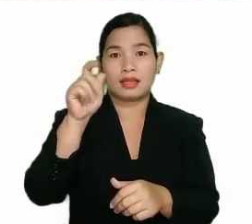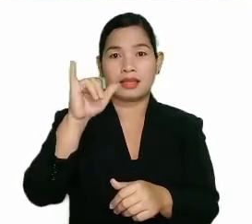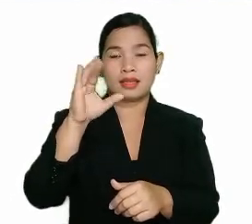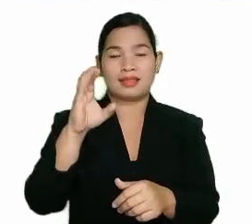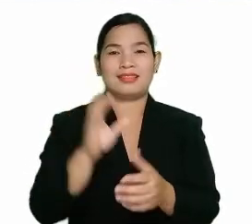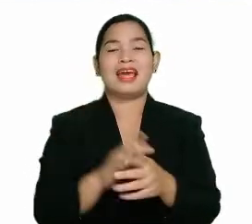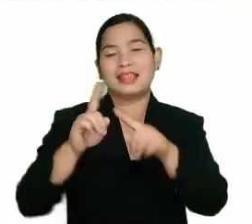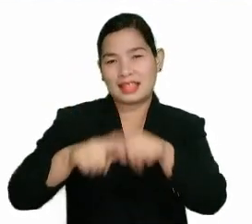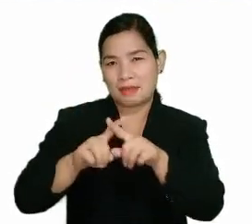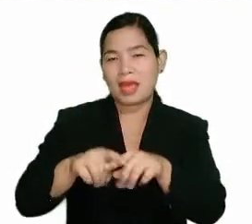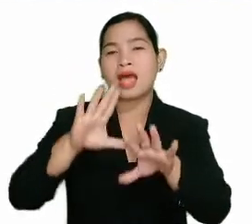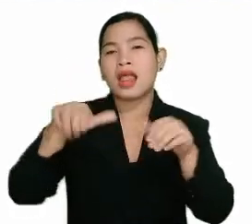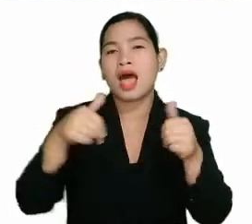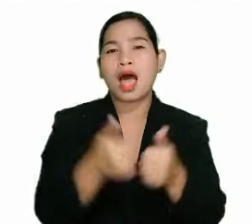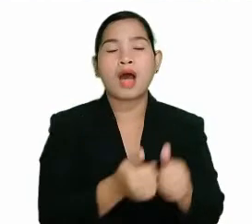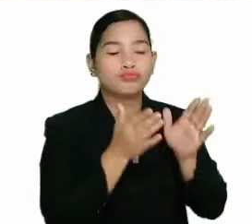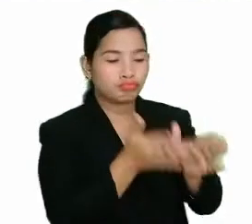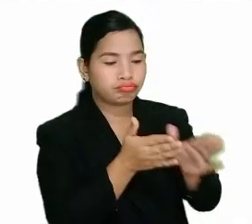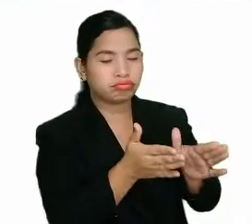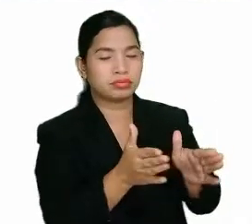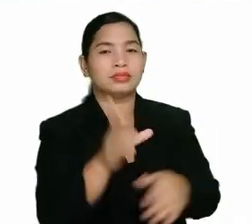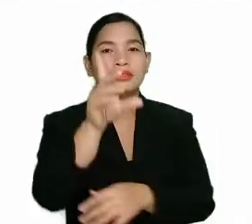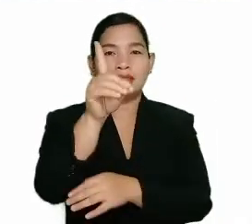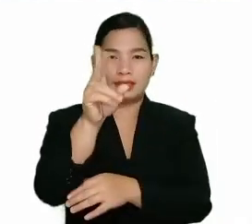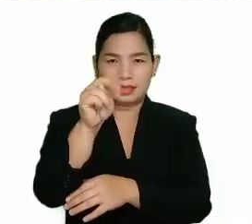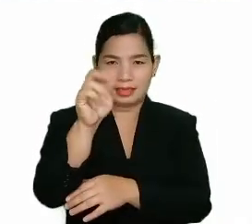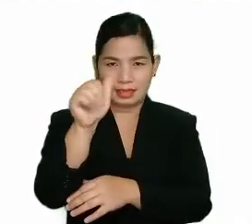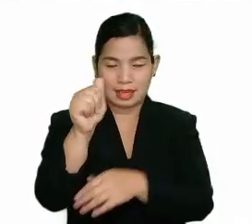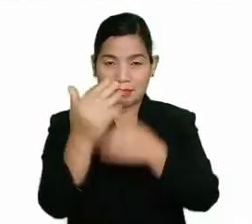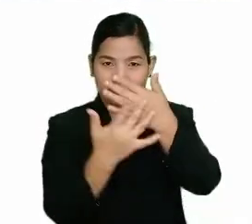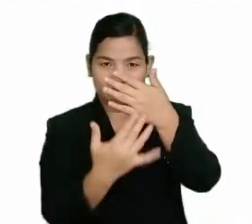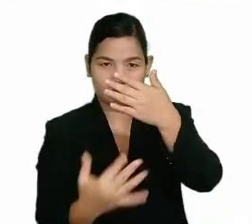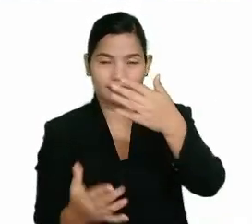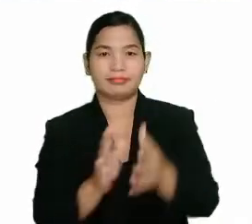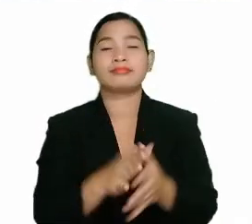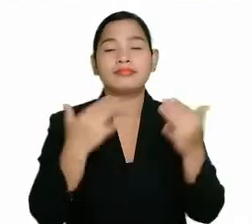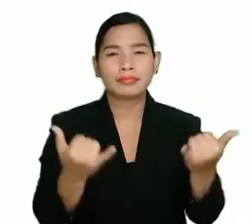their DNA. To help you identify these two types of